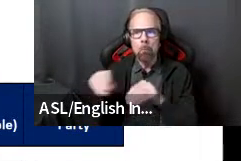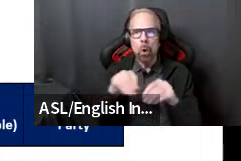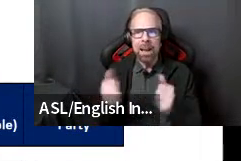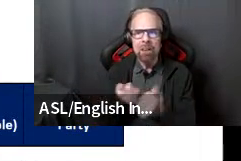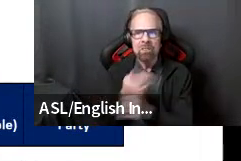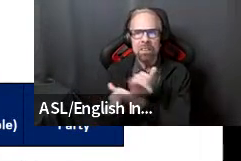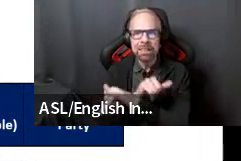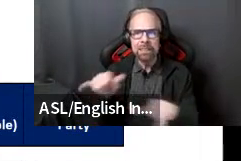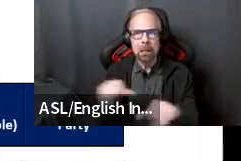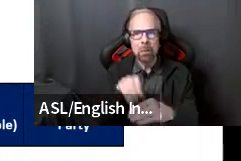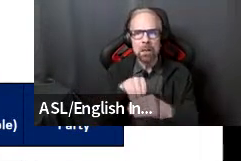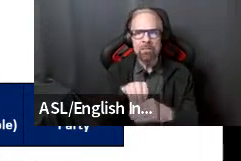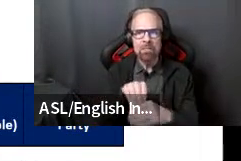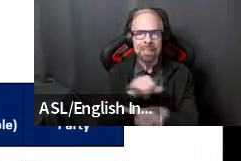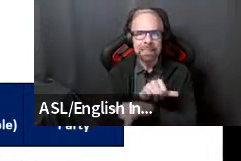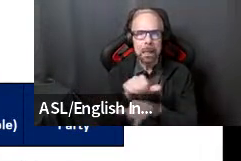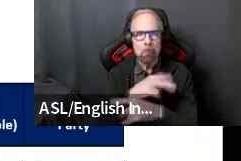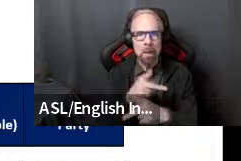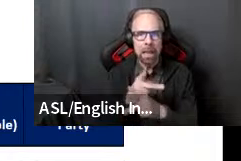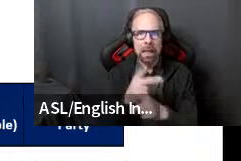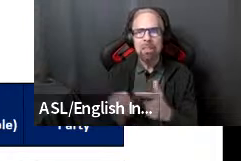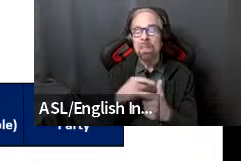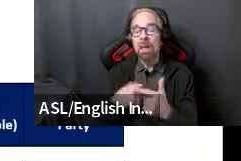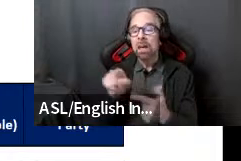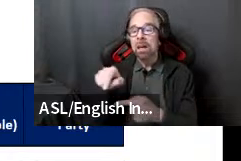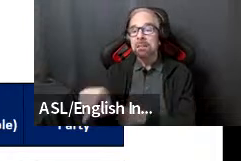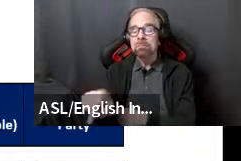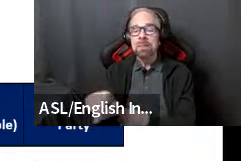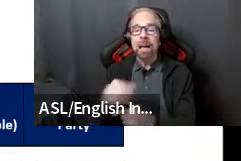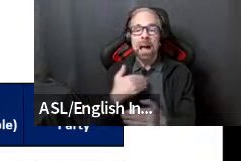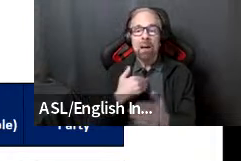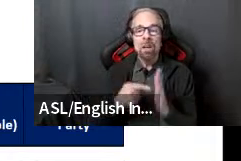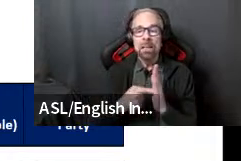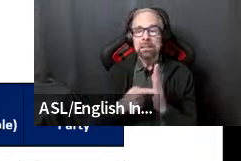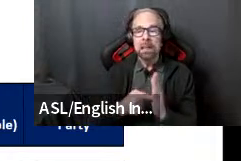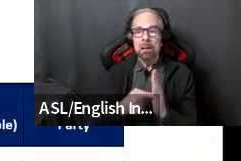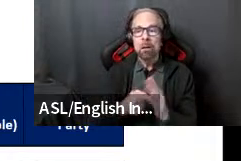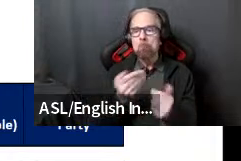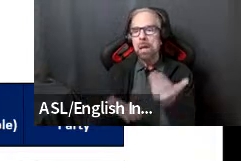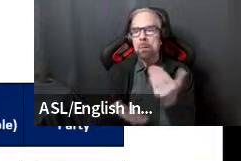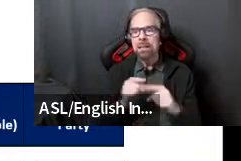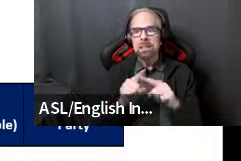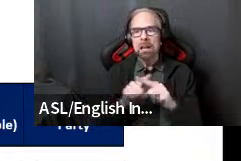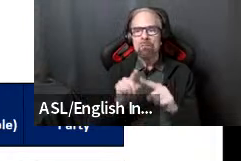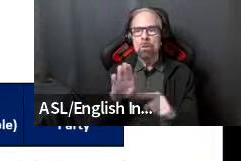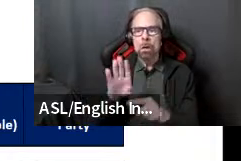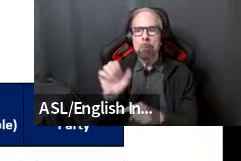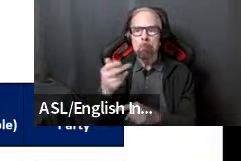the concept and then have the examples as sort of bullet items maybe.